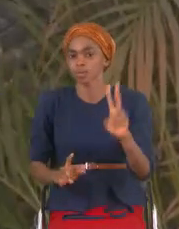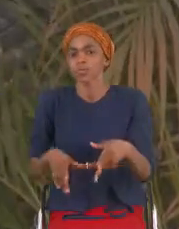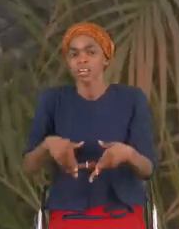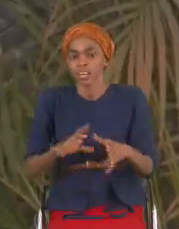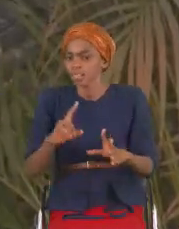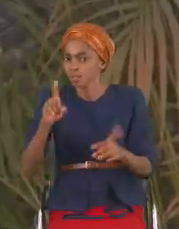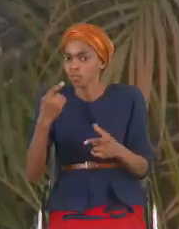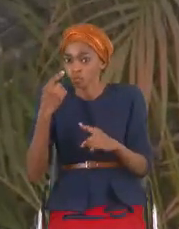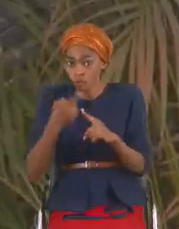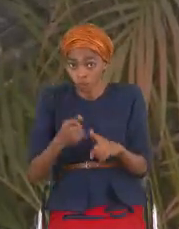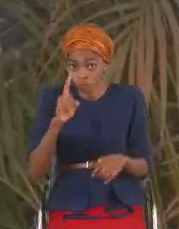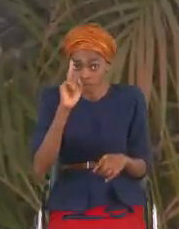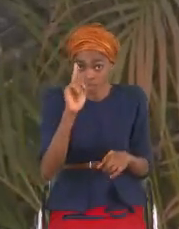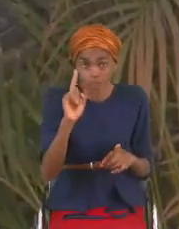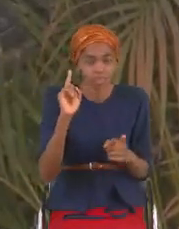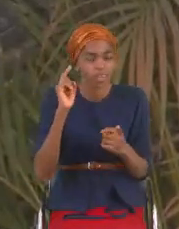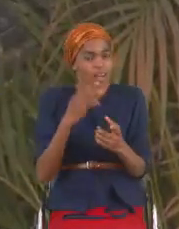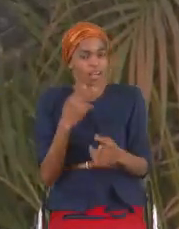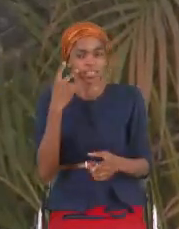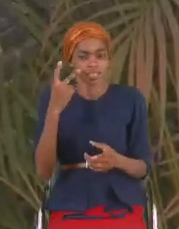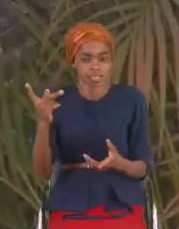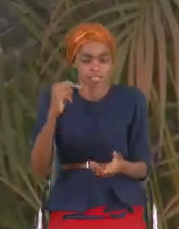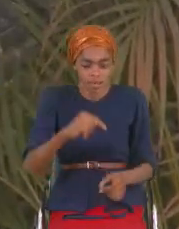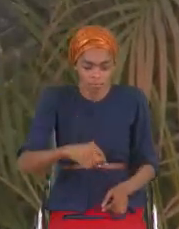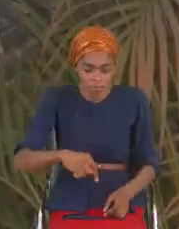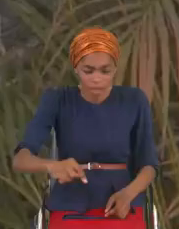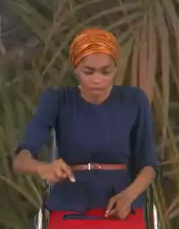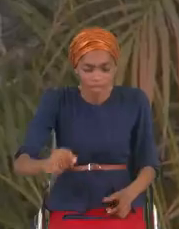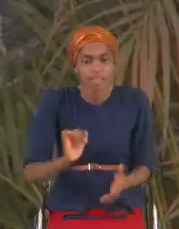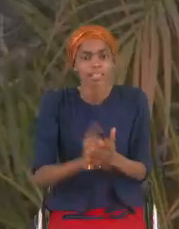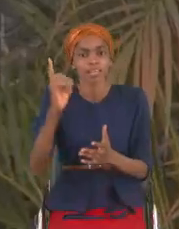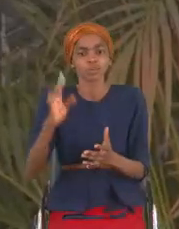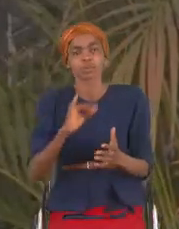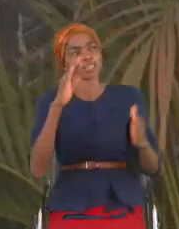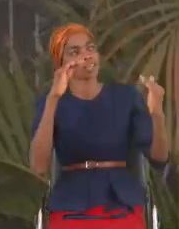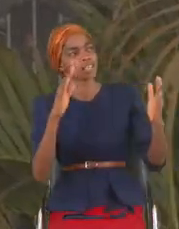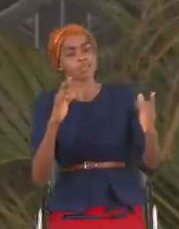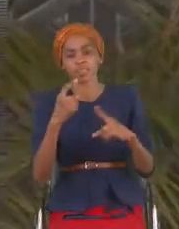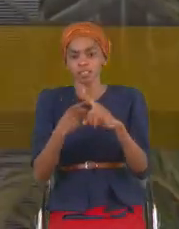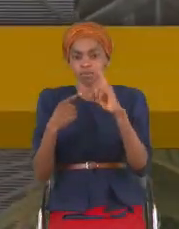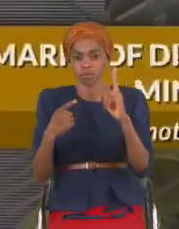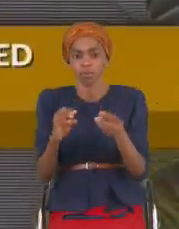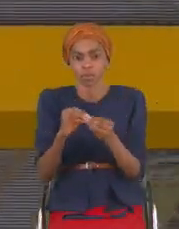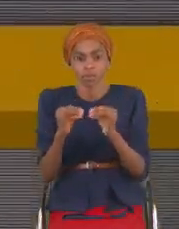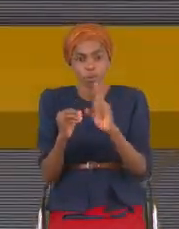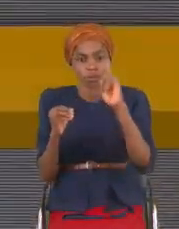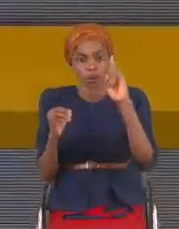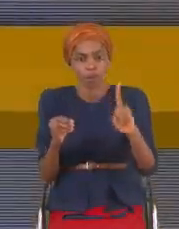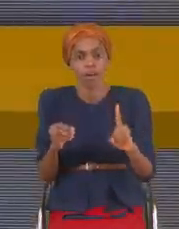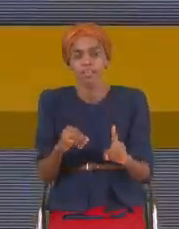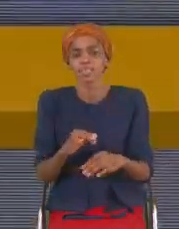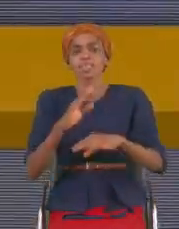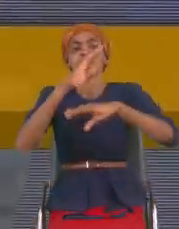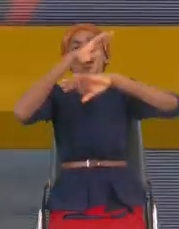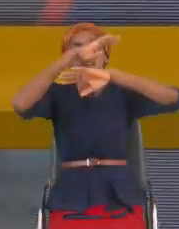verse 1 and see the marks is expecting. Number 1. Dependence on